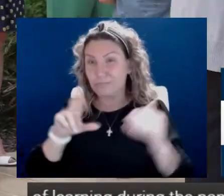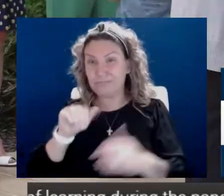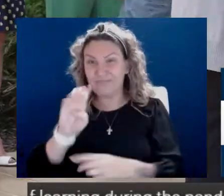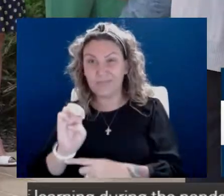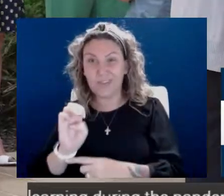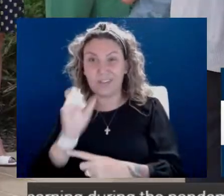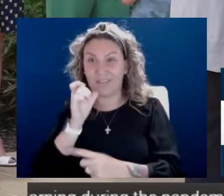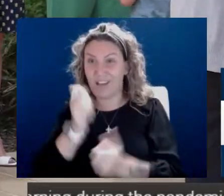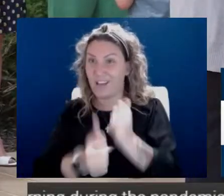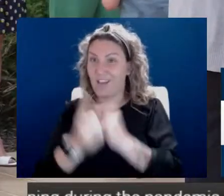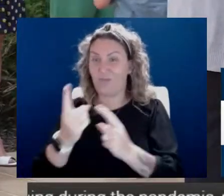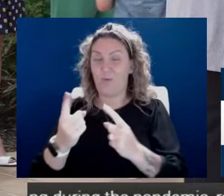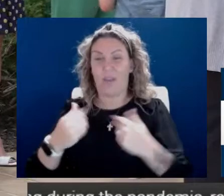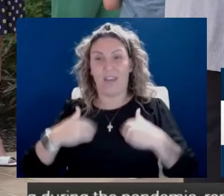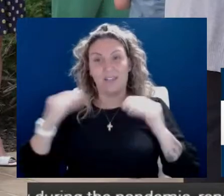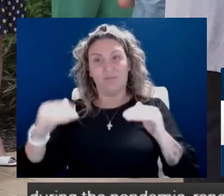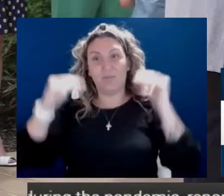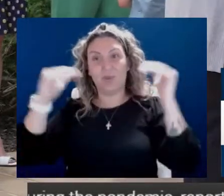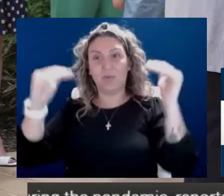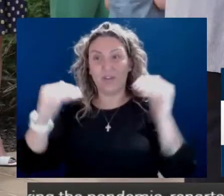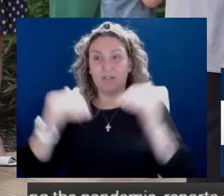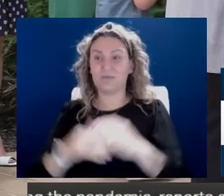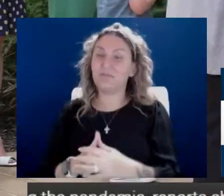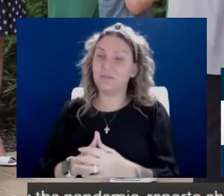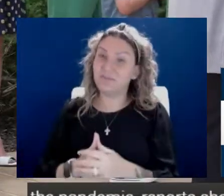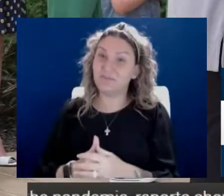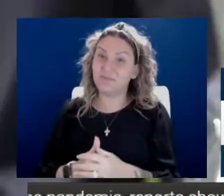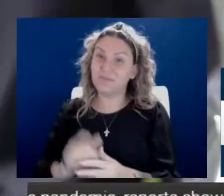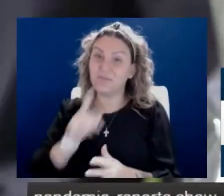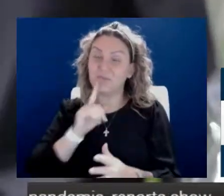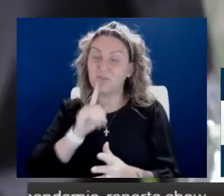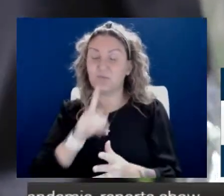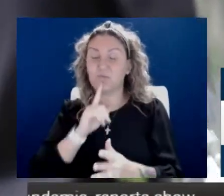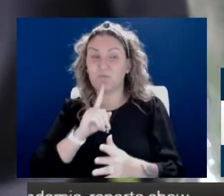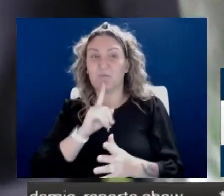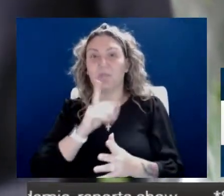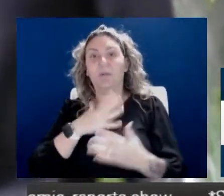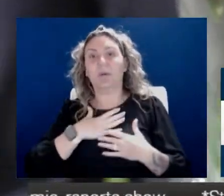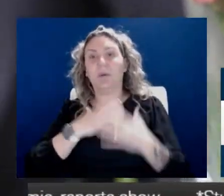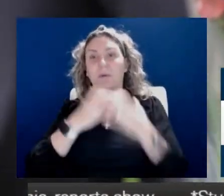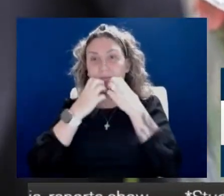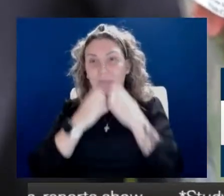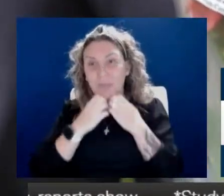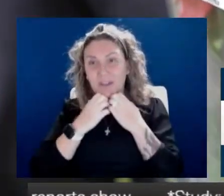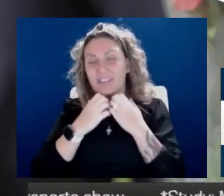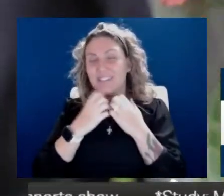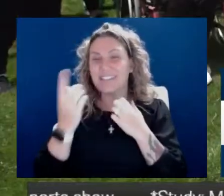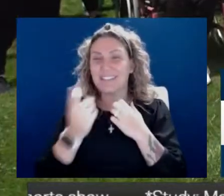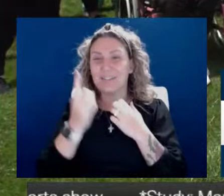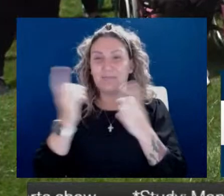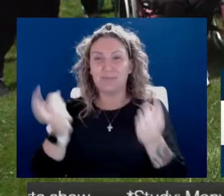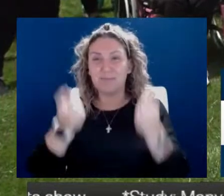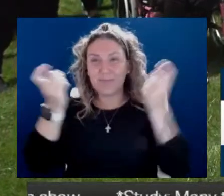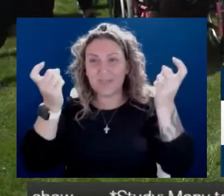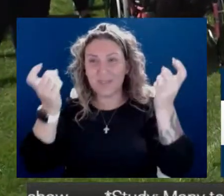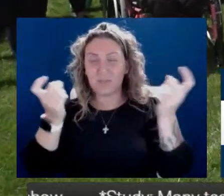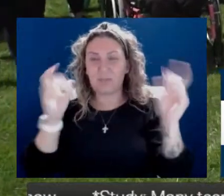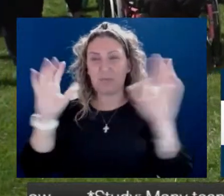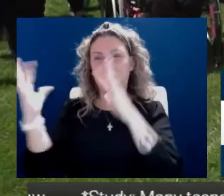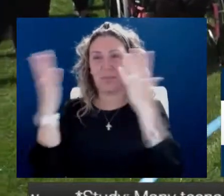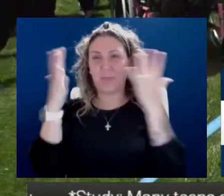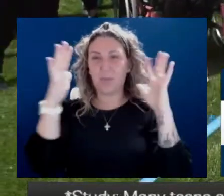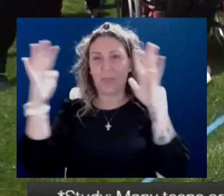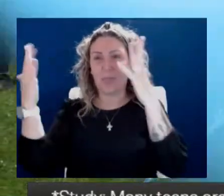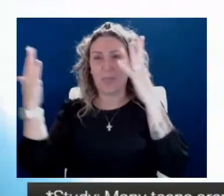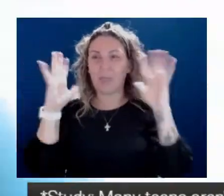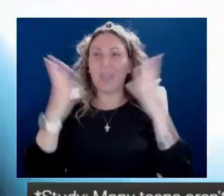one. So they certainly stand alone as a hallmark day of something to be celebrated. All right. Thank